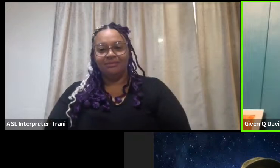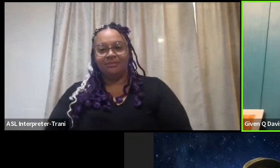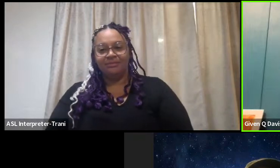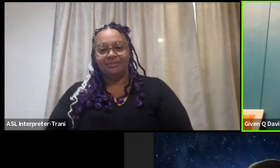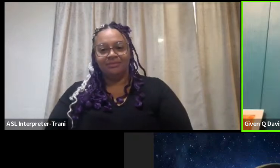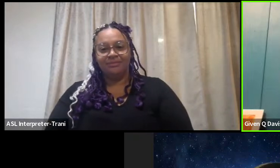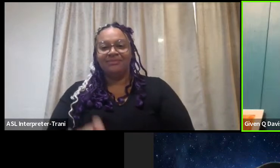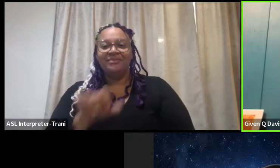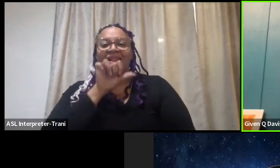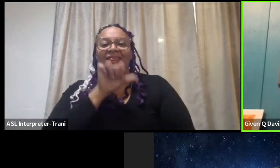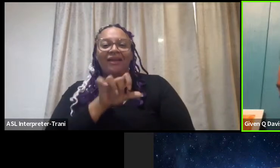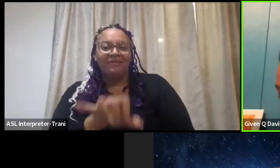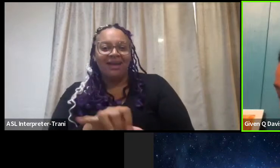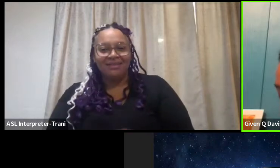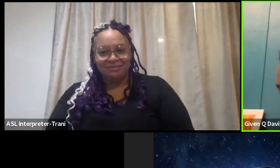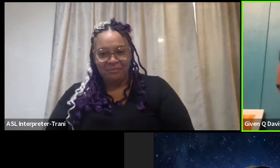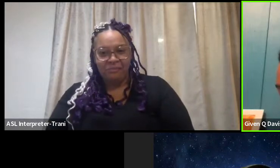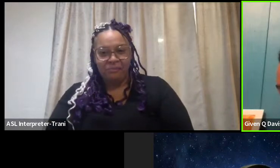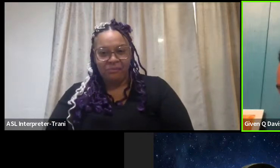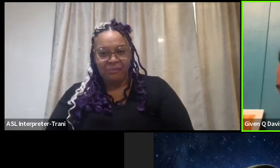Love that.